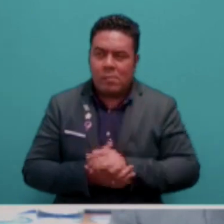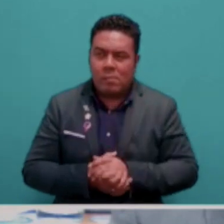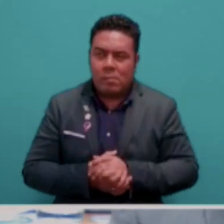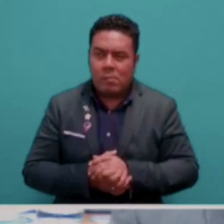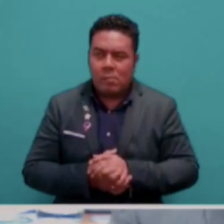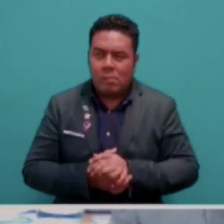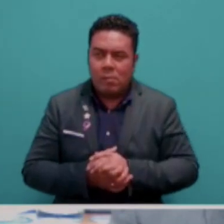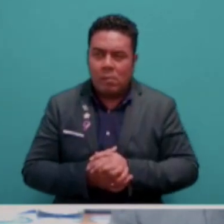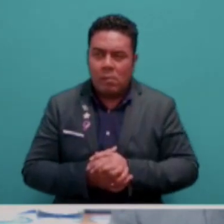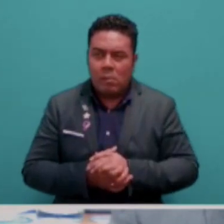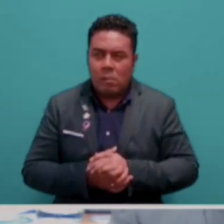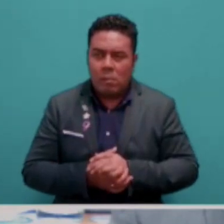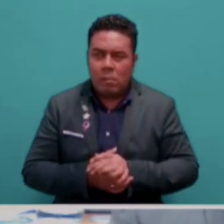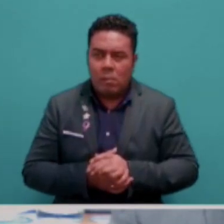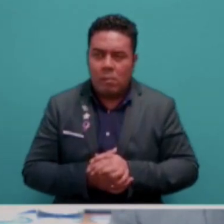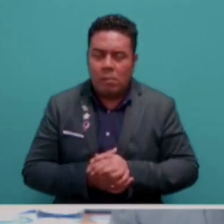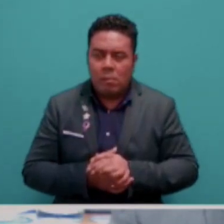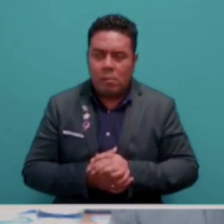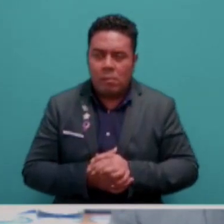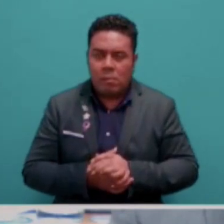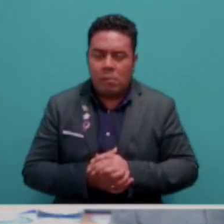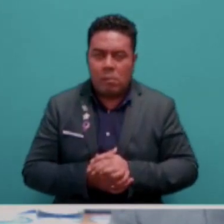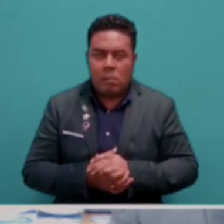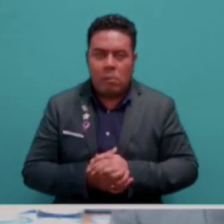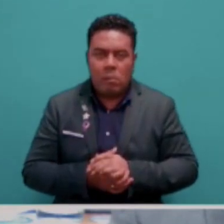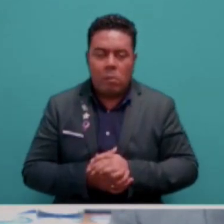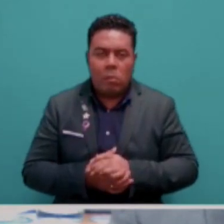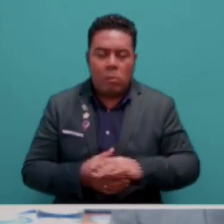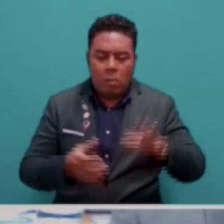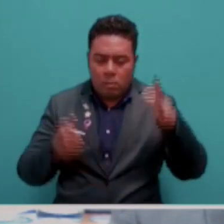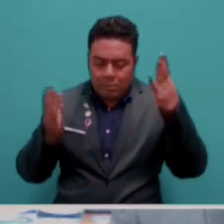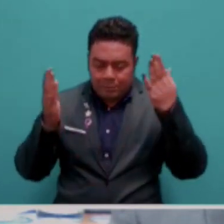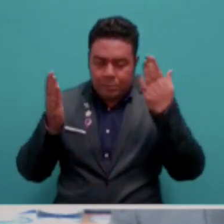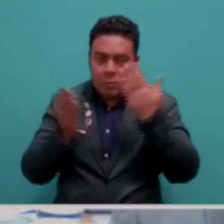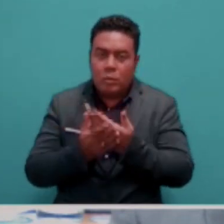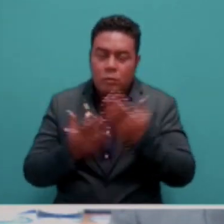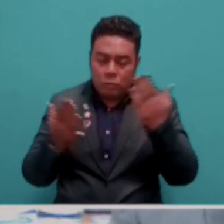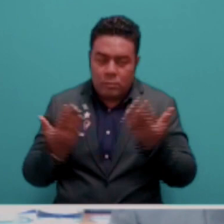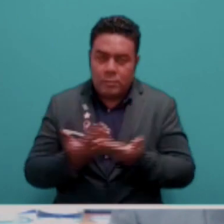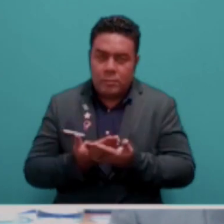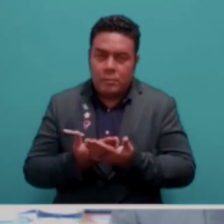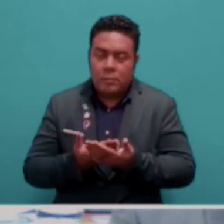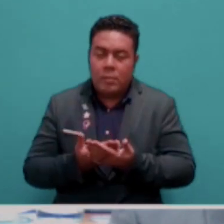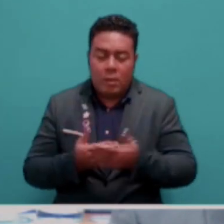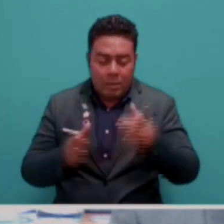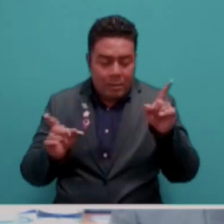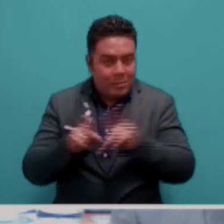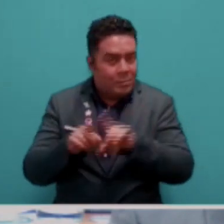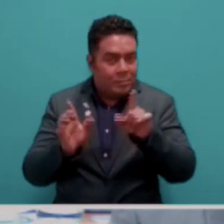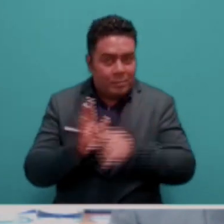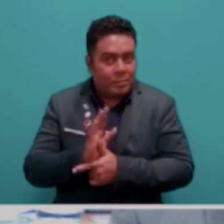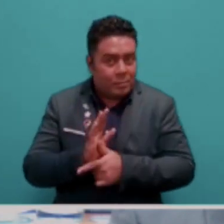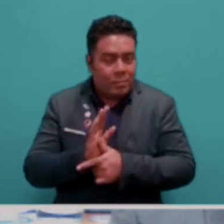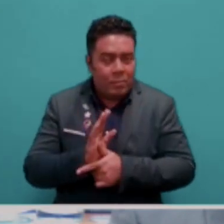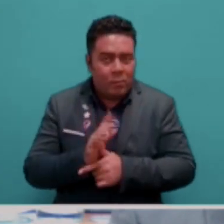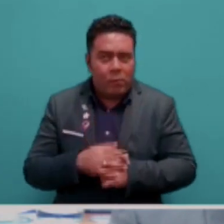that it's on the determination of few of the positions, but at the same time, Mr. Speaker,